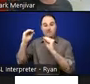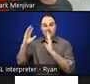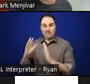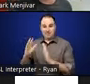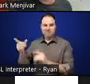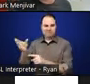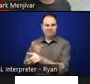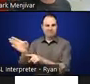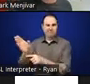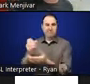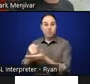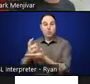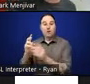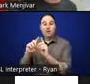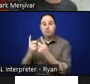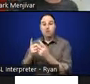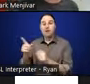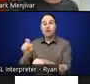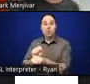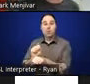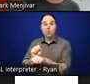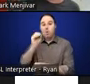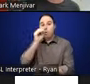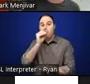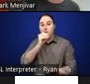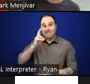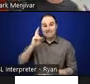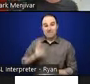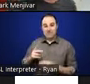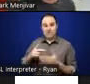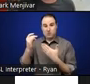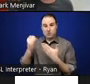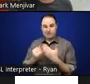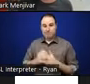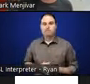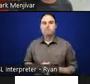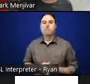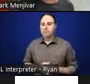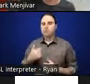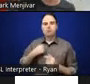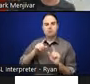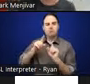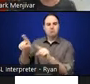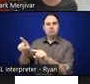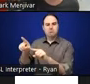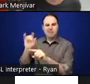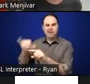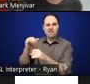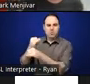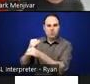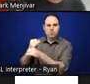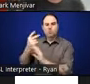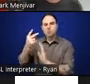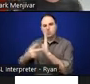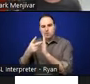social work department who was working on a oral history project. So I went to the institute. I did like maybe like a two-hour training and